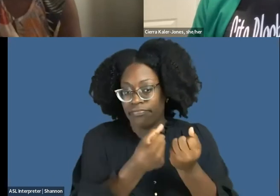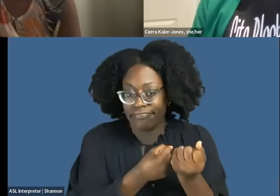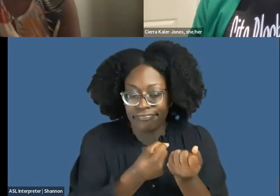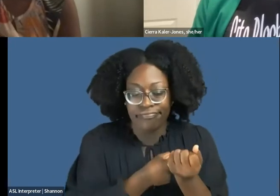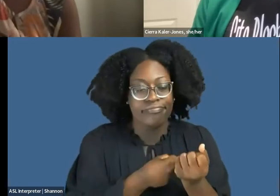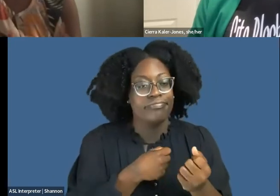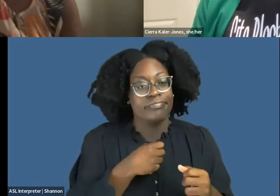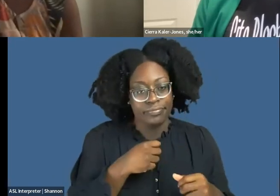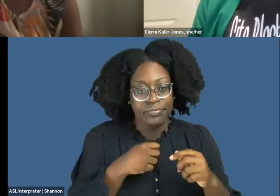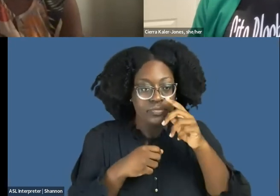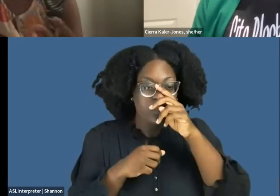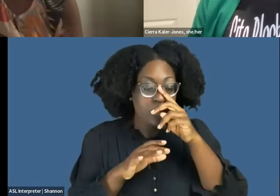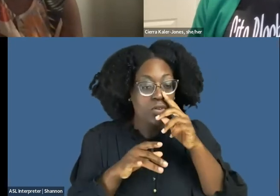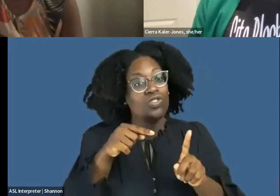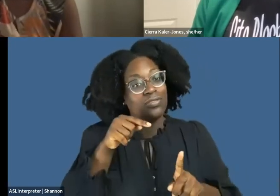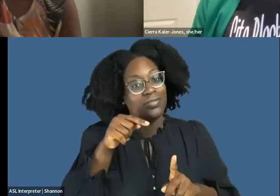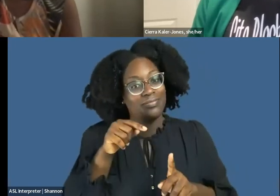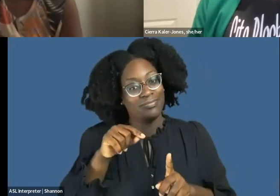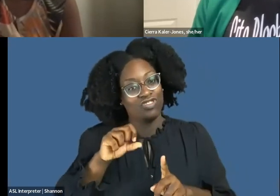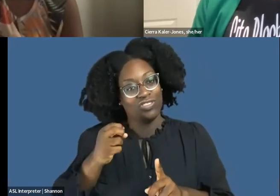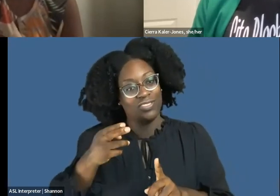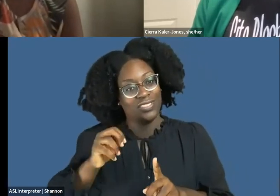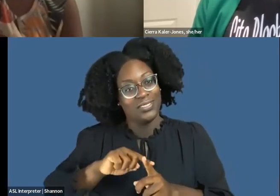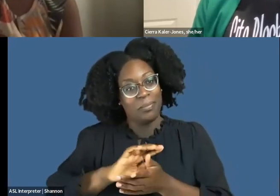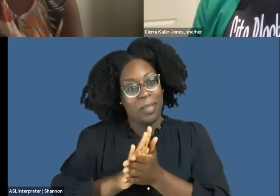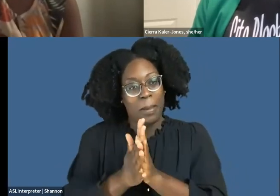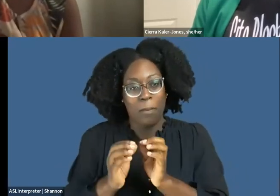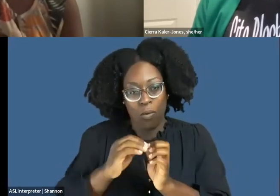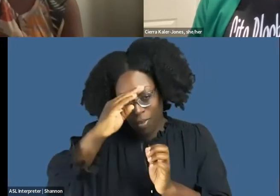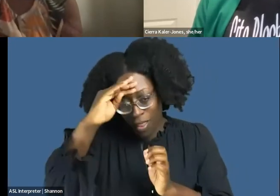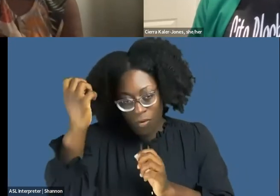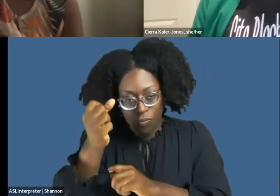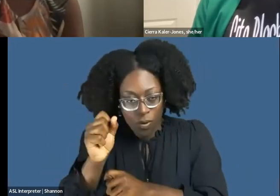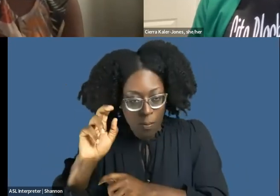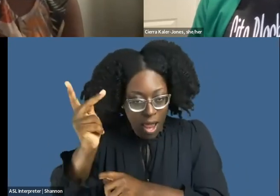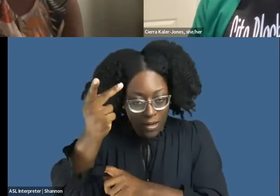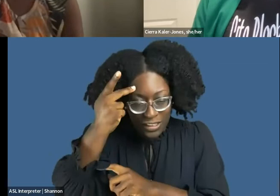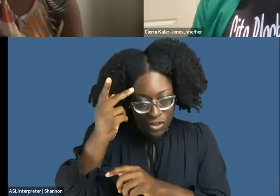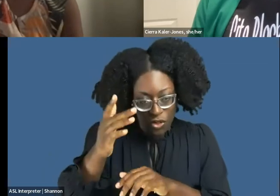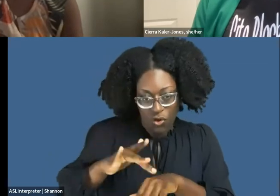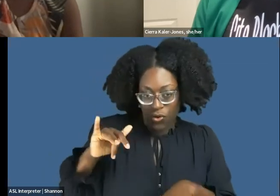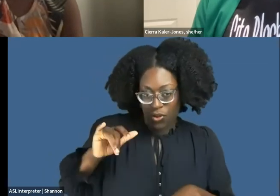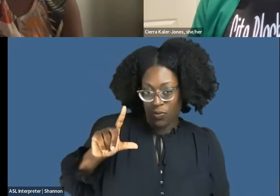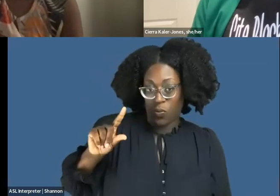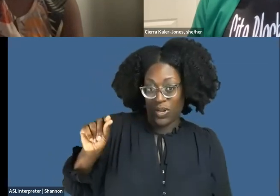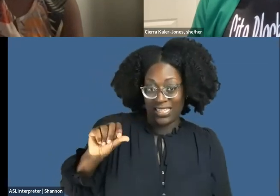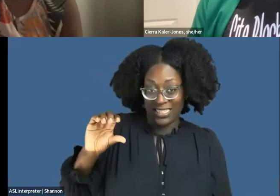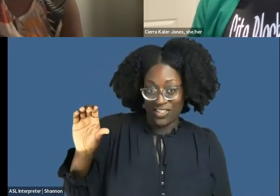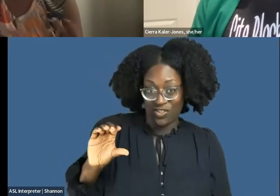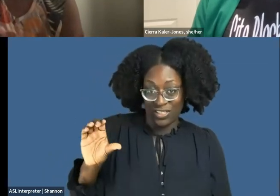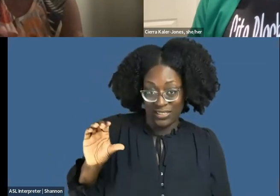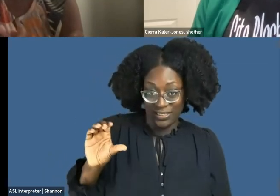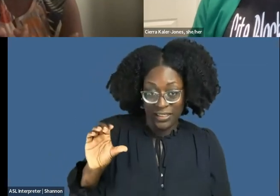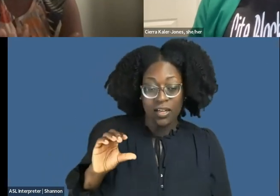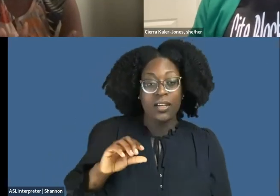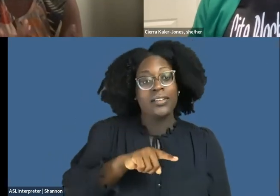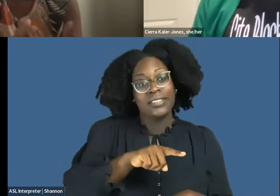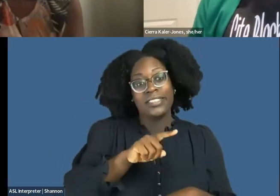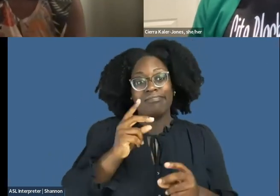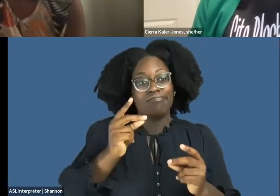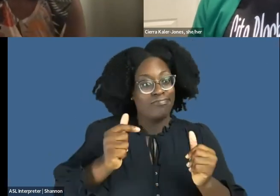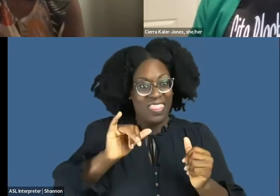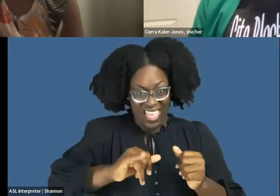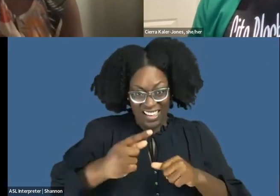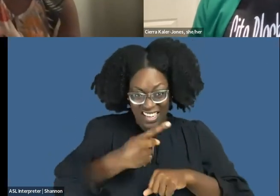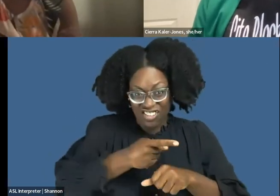20th century. So she works and organizes with the UNIA. But as you may know, Garvey's movement dissipates when he gets deported for